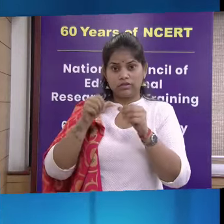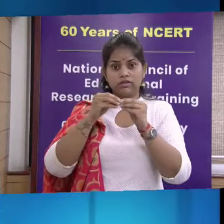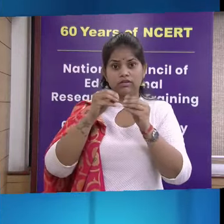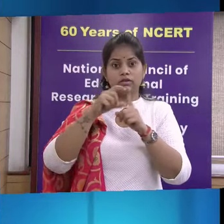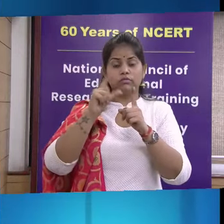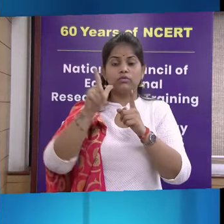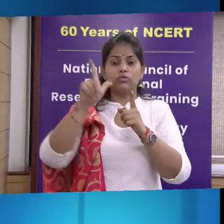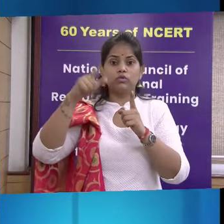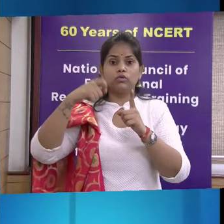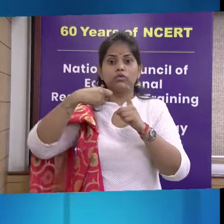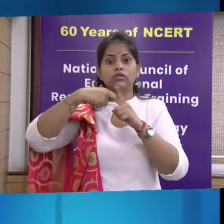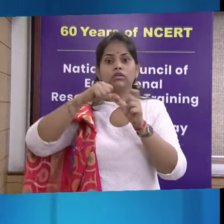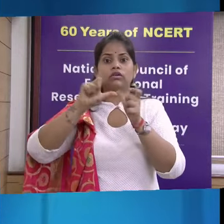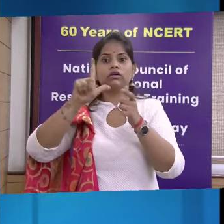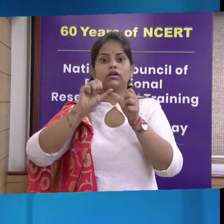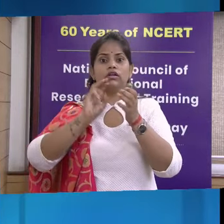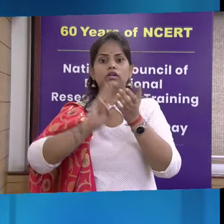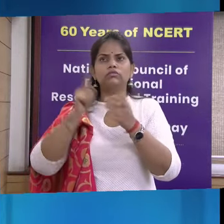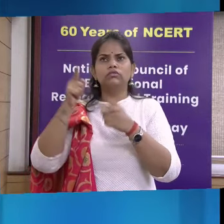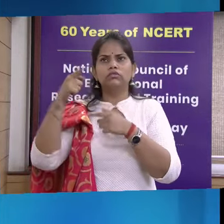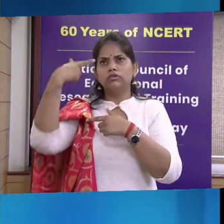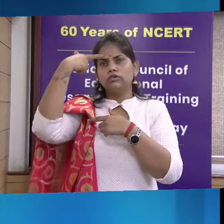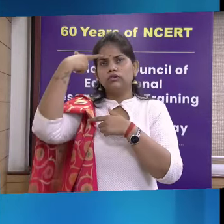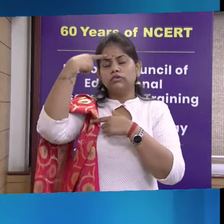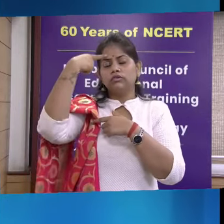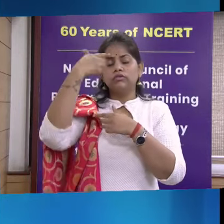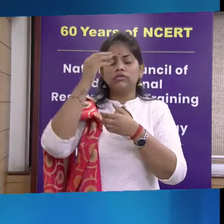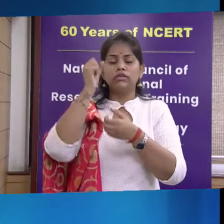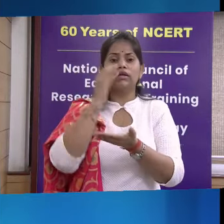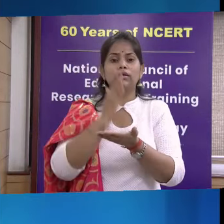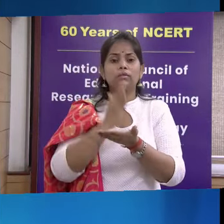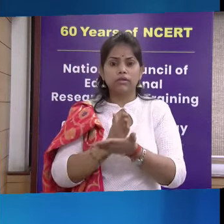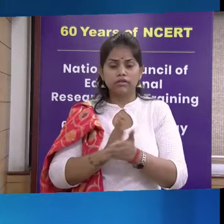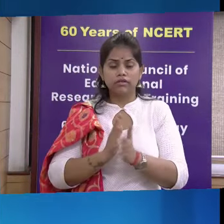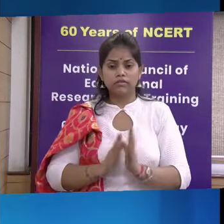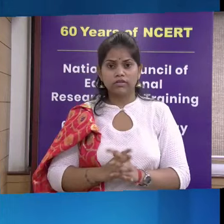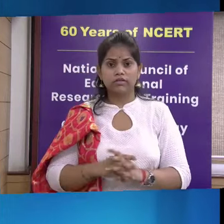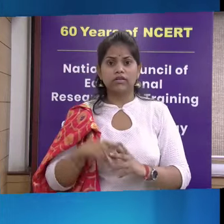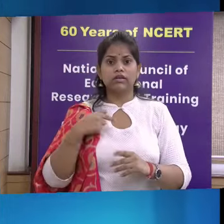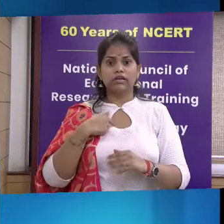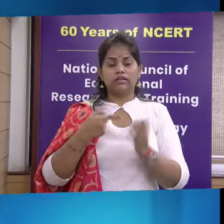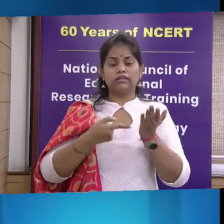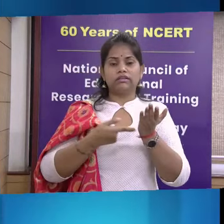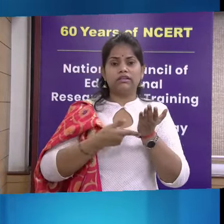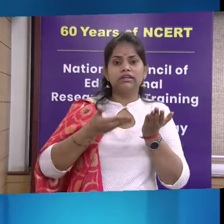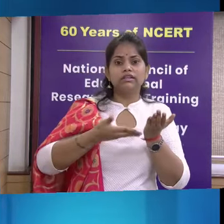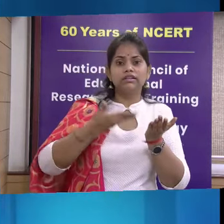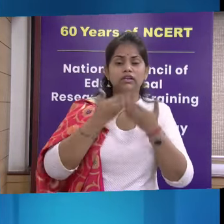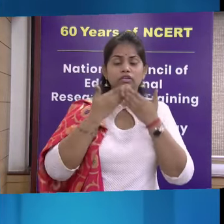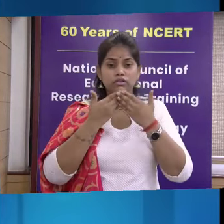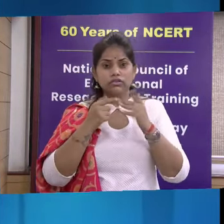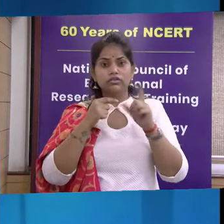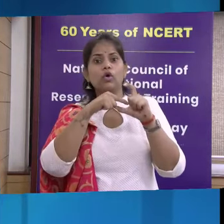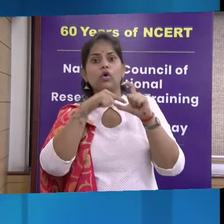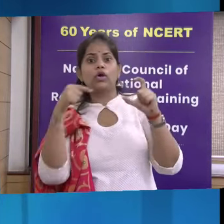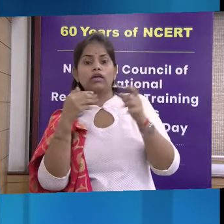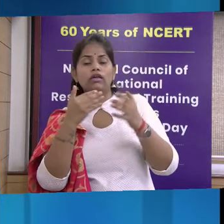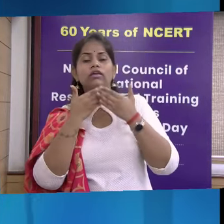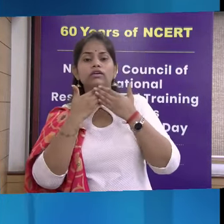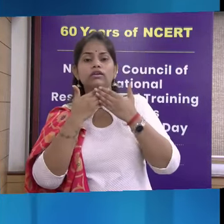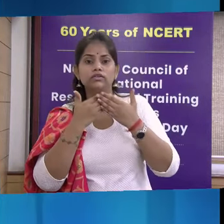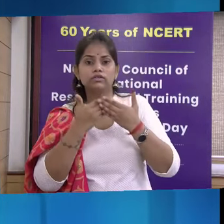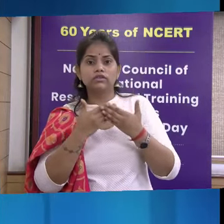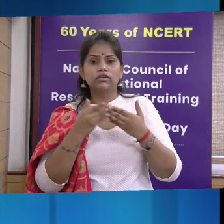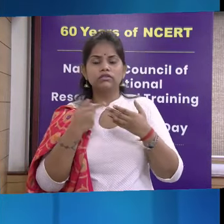president, who believed and emphasized on tele-education and e-education methods to